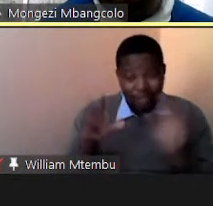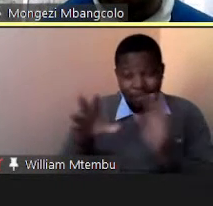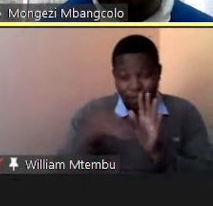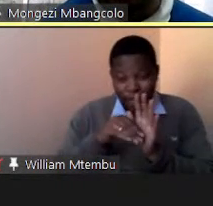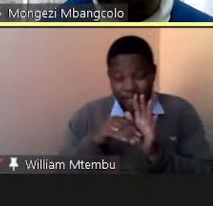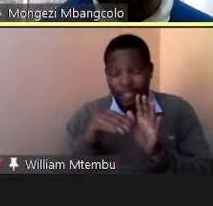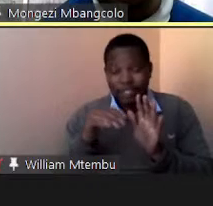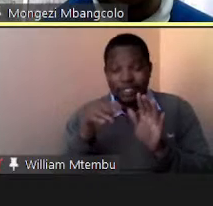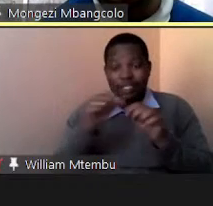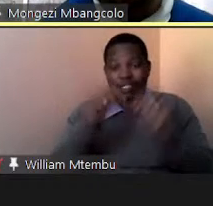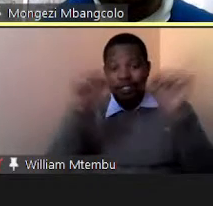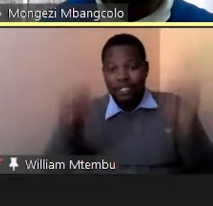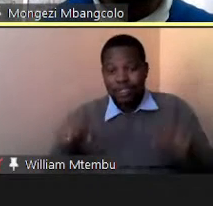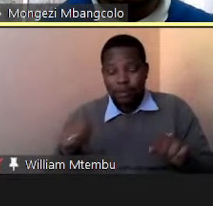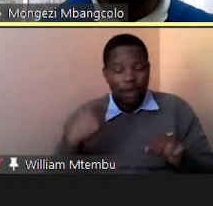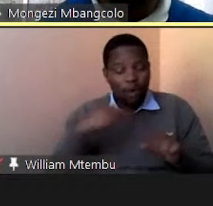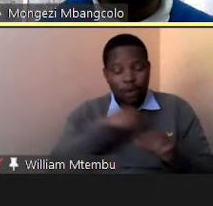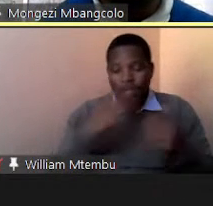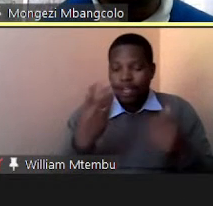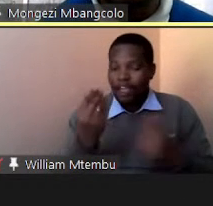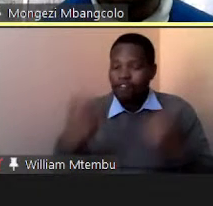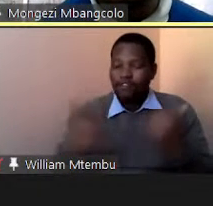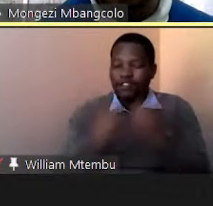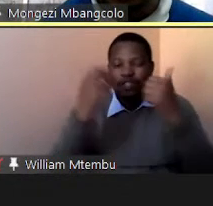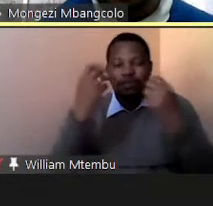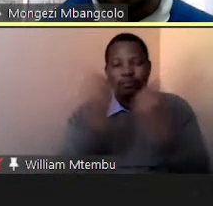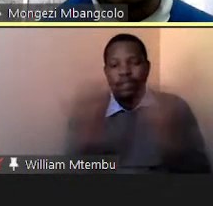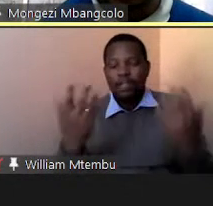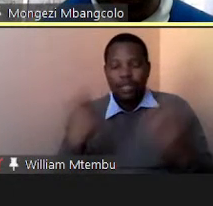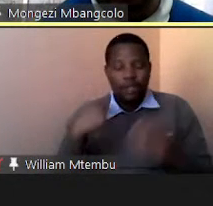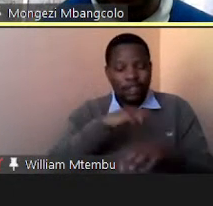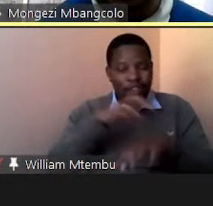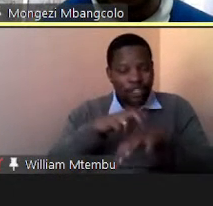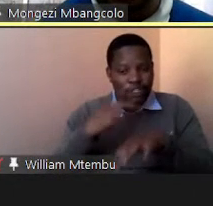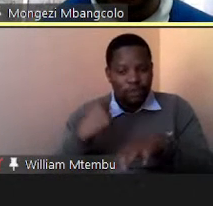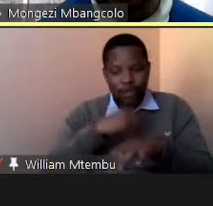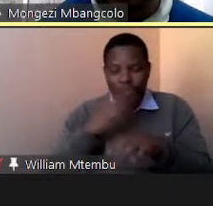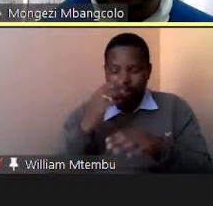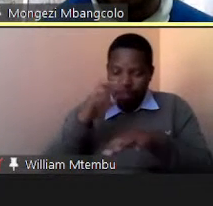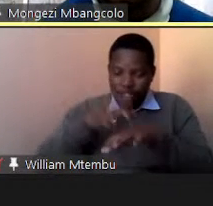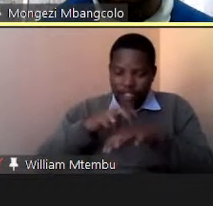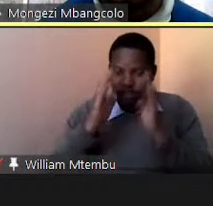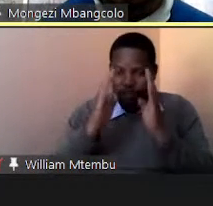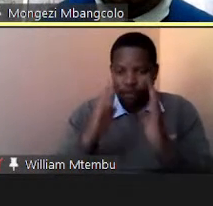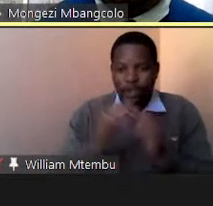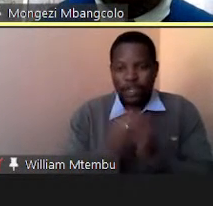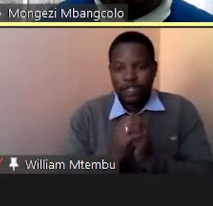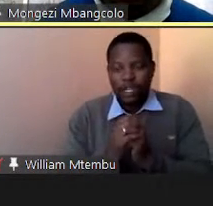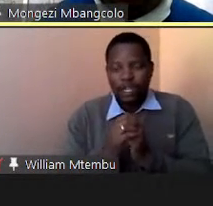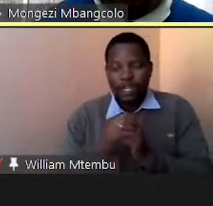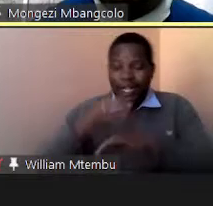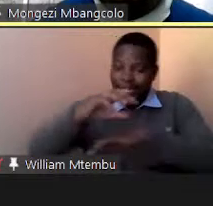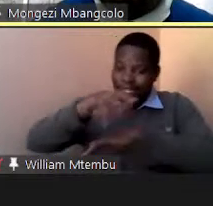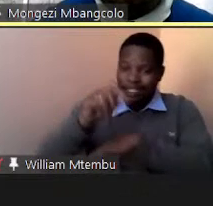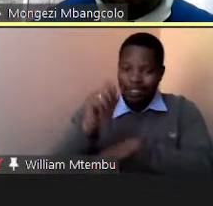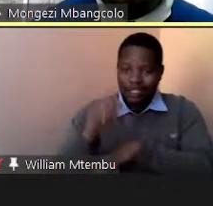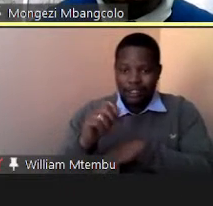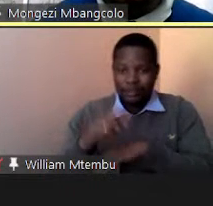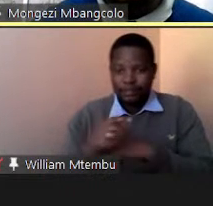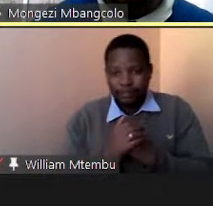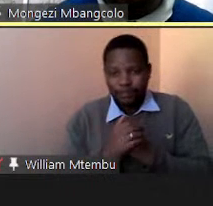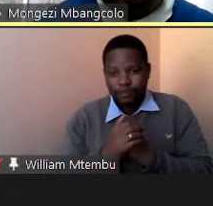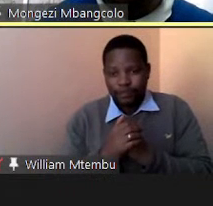you are faced with quite a lot of challenge. So that's something that we need to look at as stakeholders in this industry. So